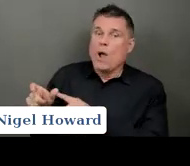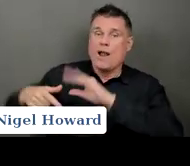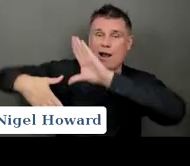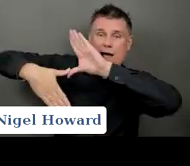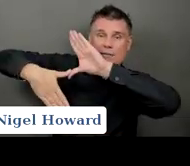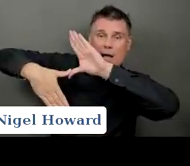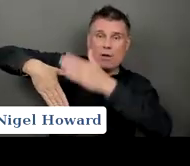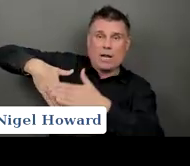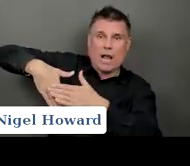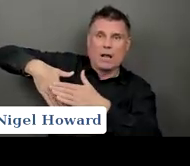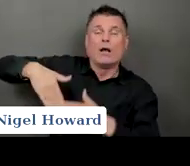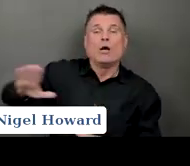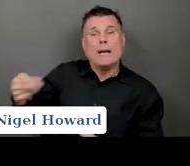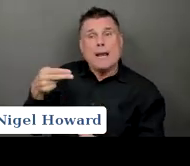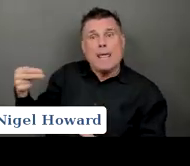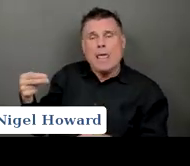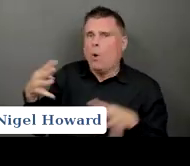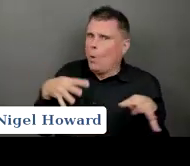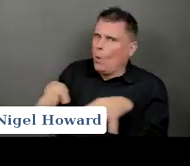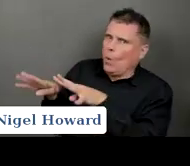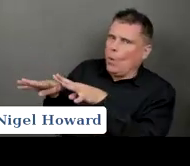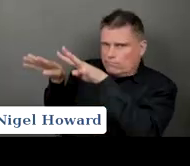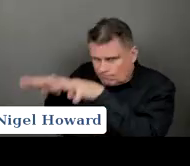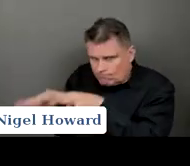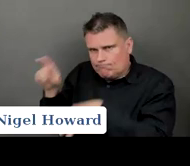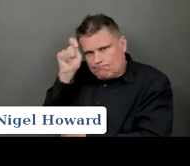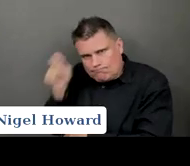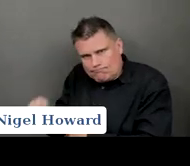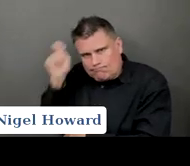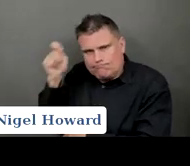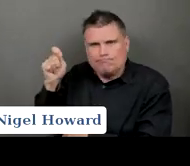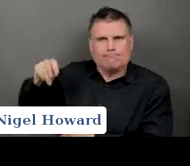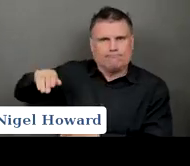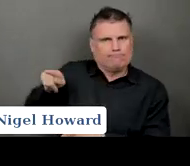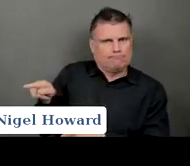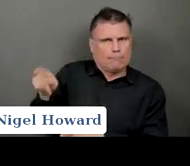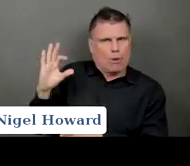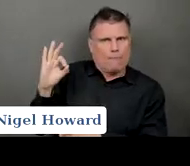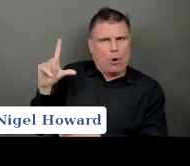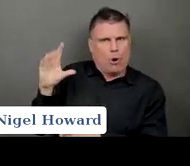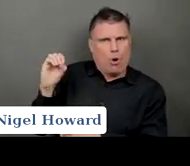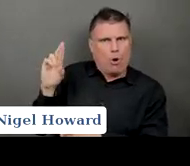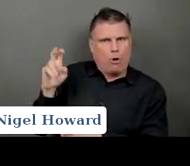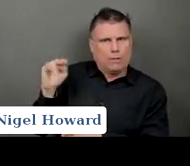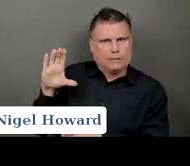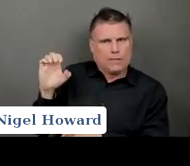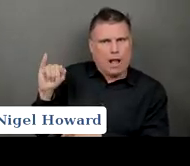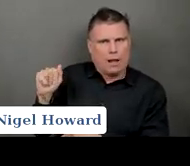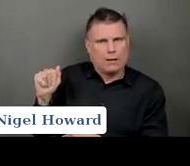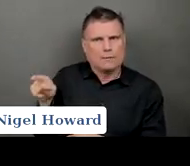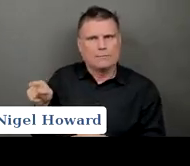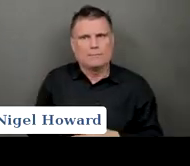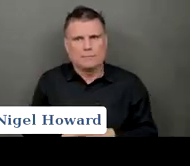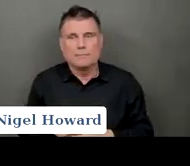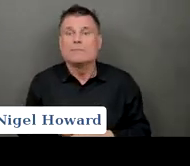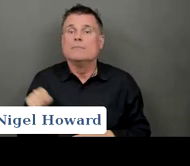we are quite eager to hear about, to hear more about the case of Uruguay. Florencia, the floor